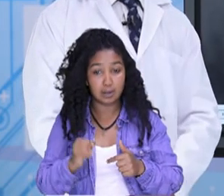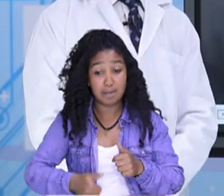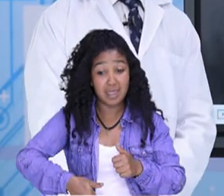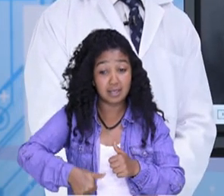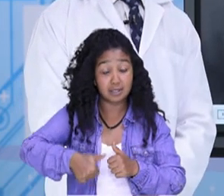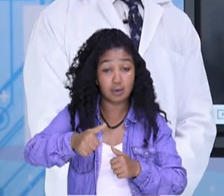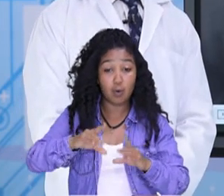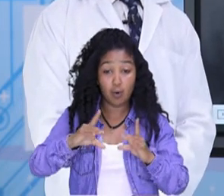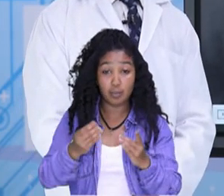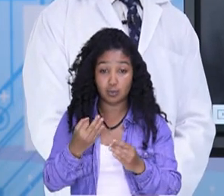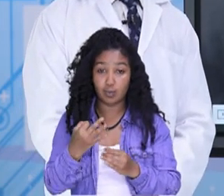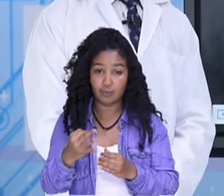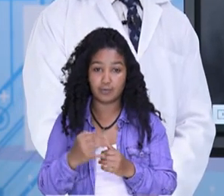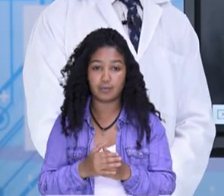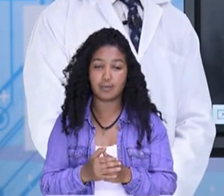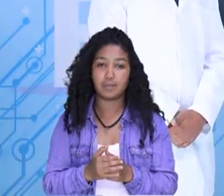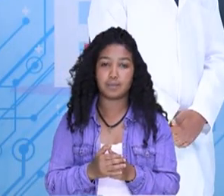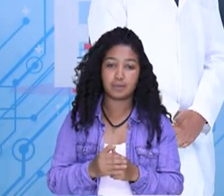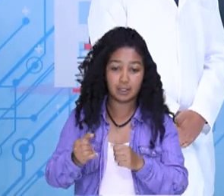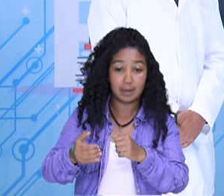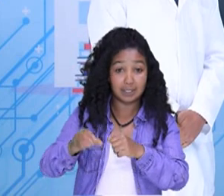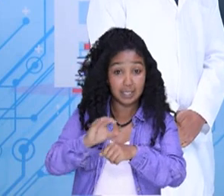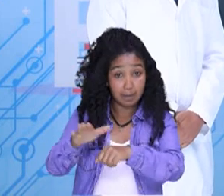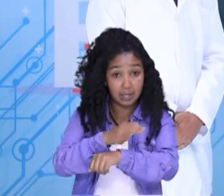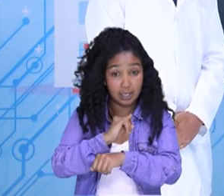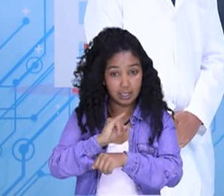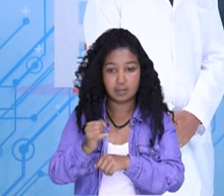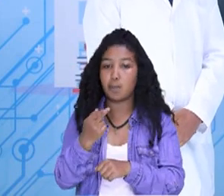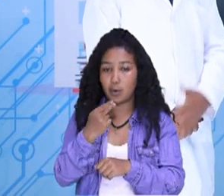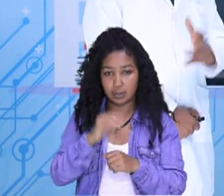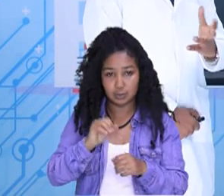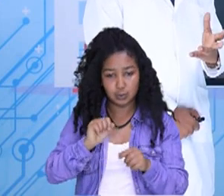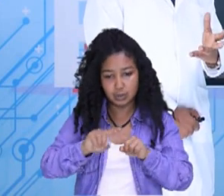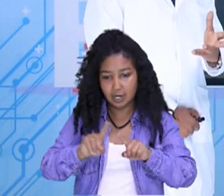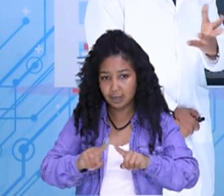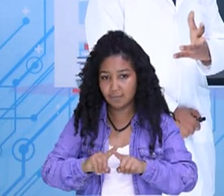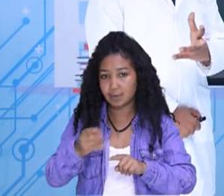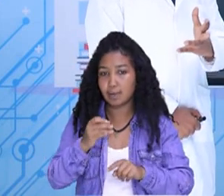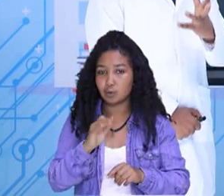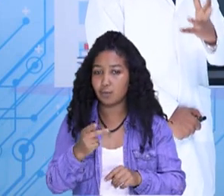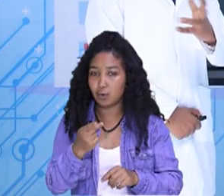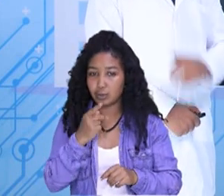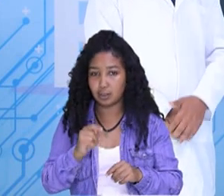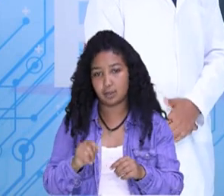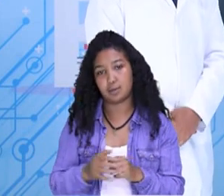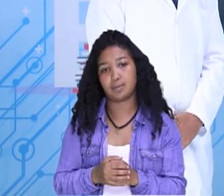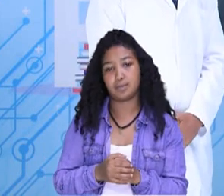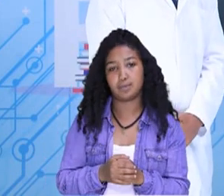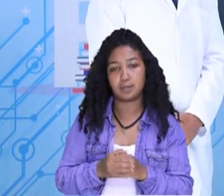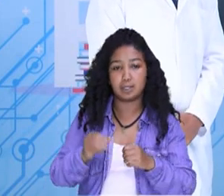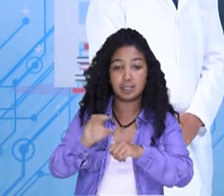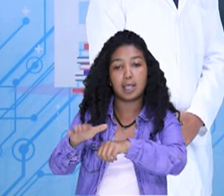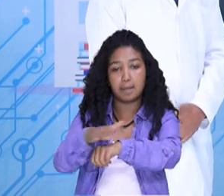major component of plasma membrane is proteins. There are different types of proteins in plasma